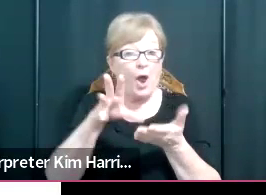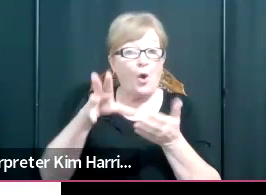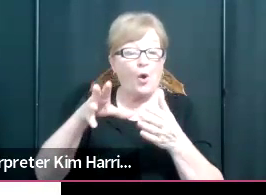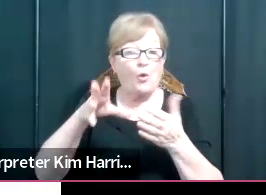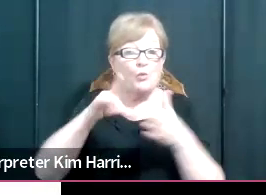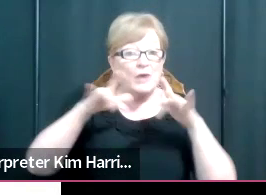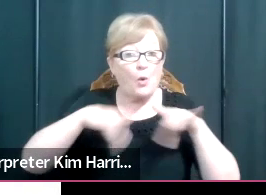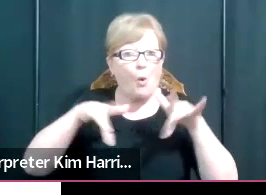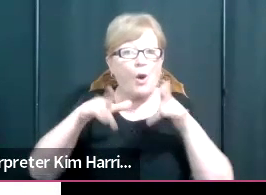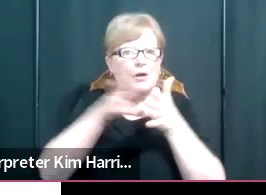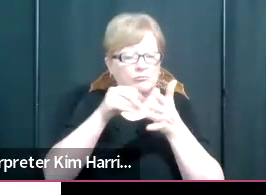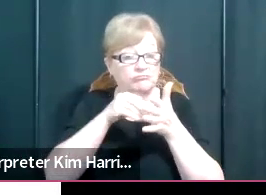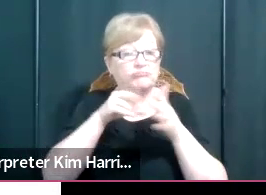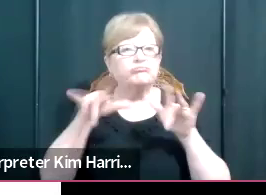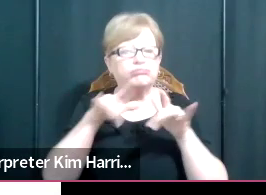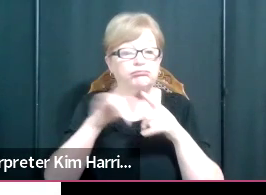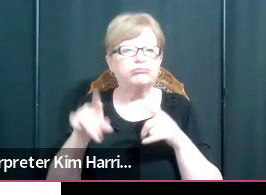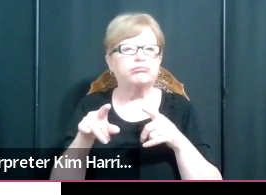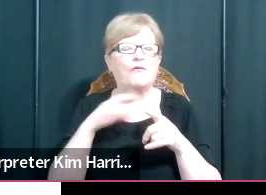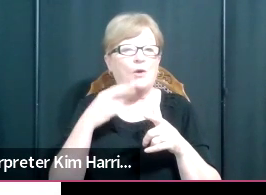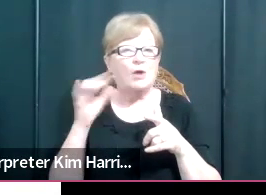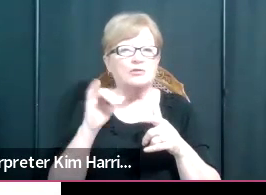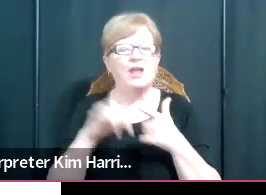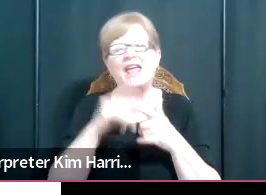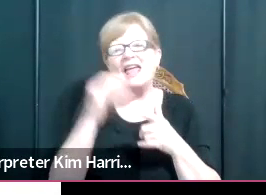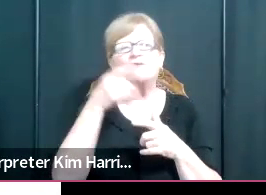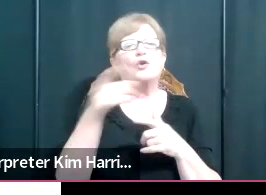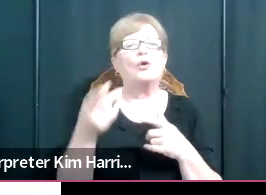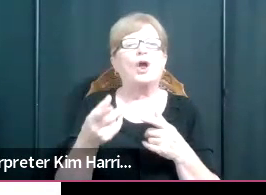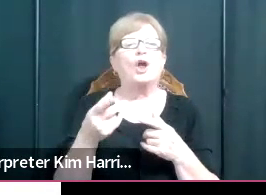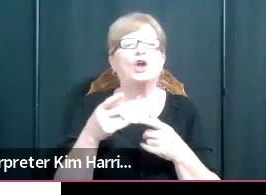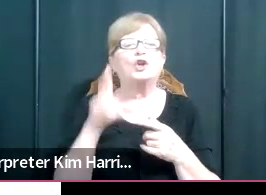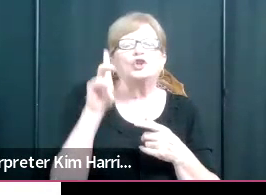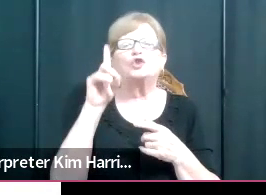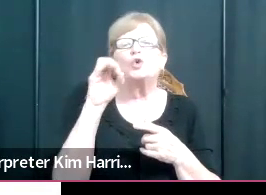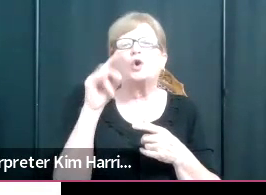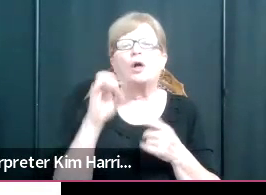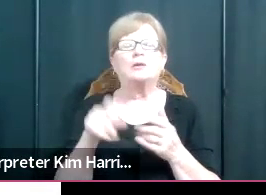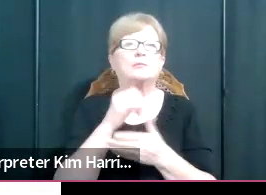while you're taking the notes. So even if you're a doodler, if you're doodling a flower,